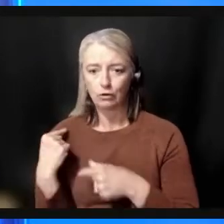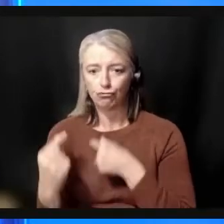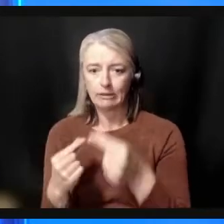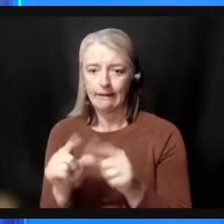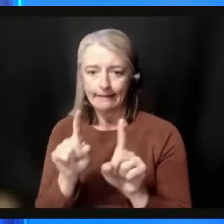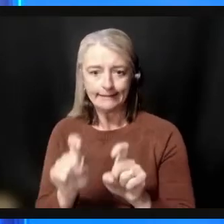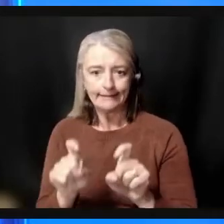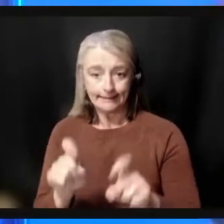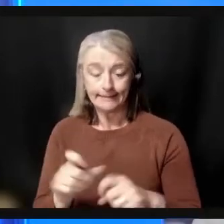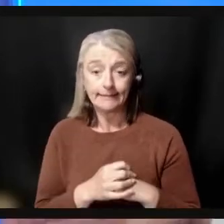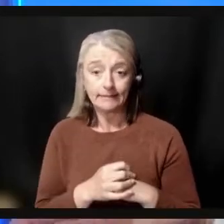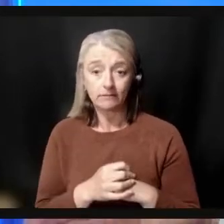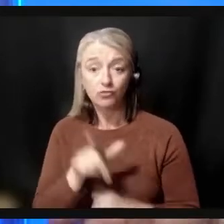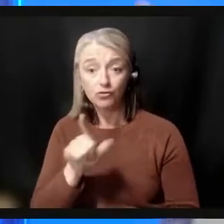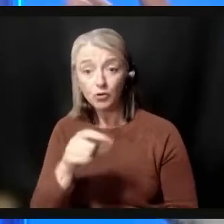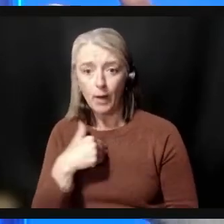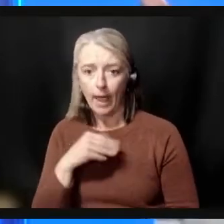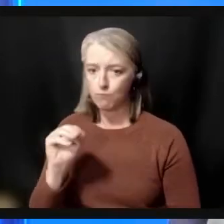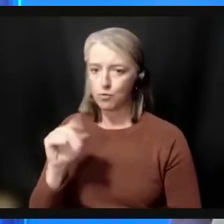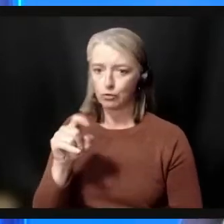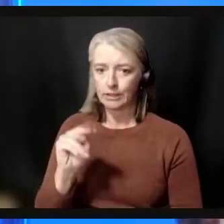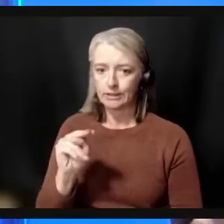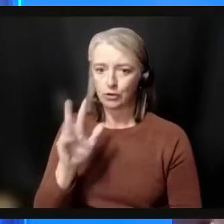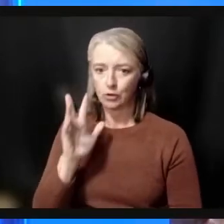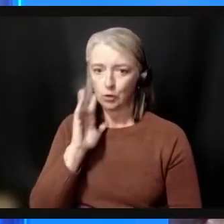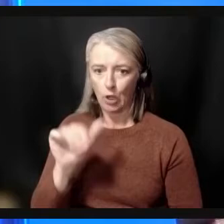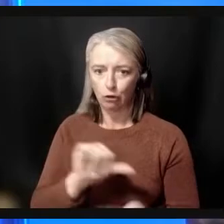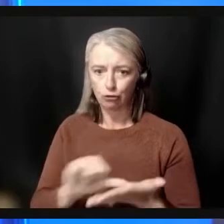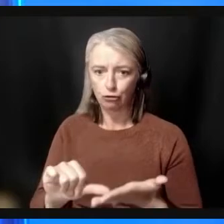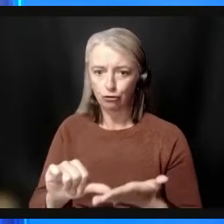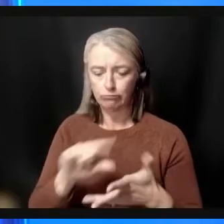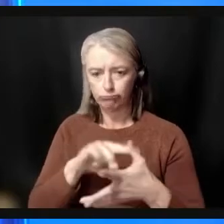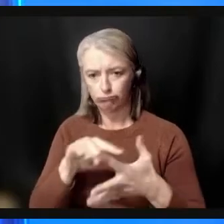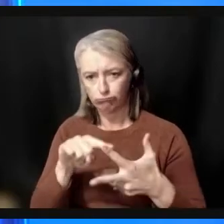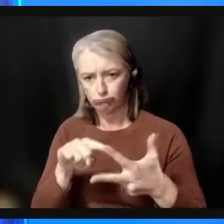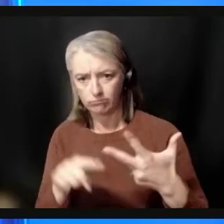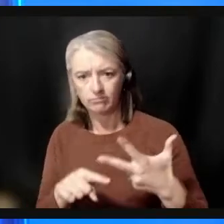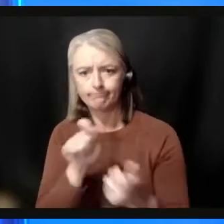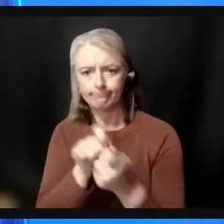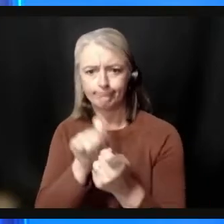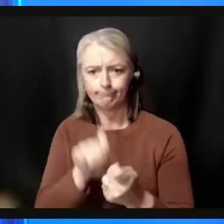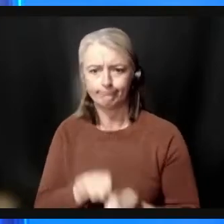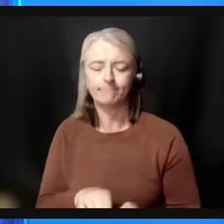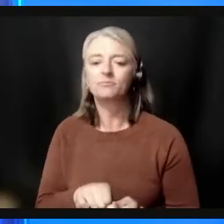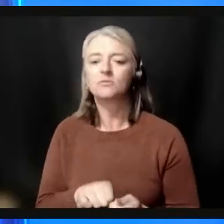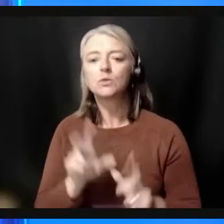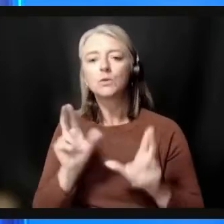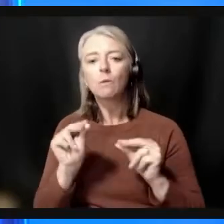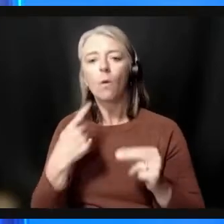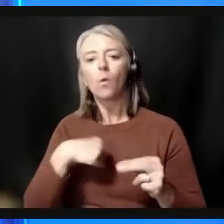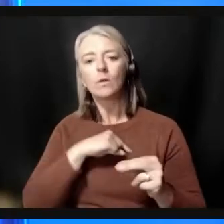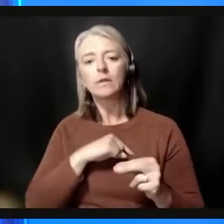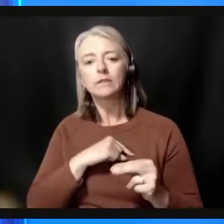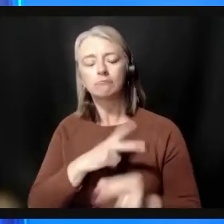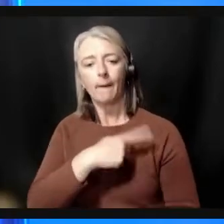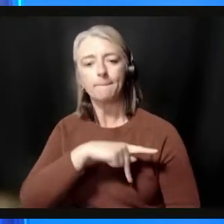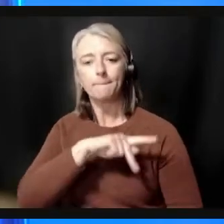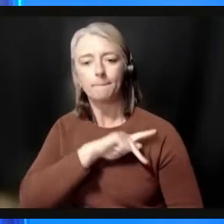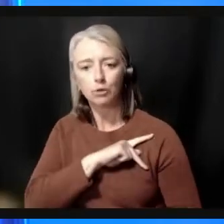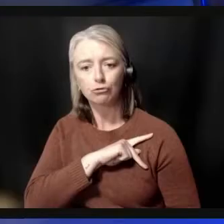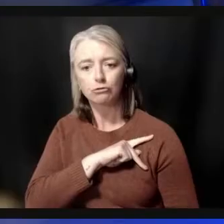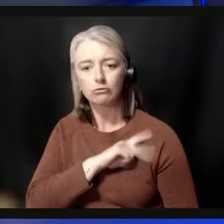you have this mutation, you're going to surgery for X, Y, and Z, but let's come up with your personal plan for managing